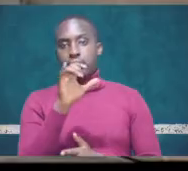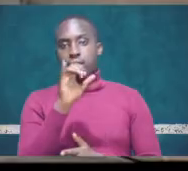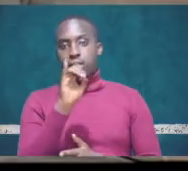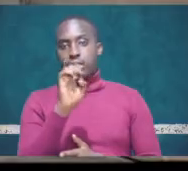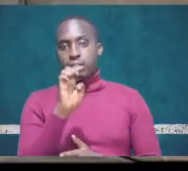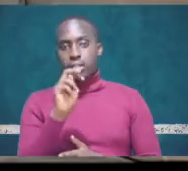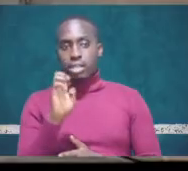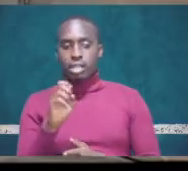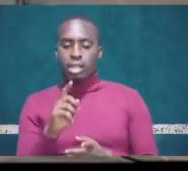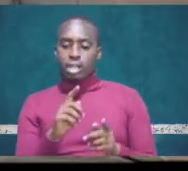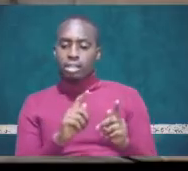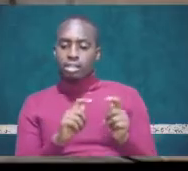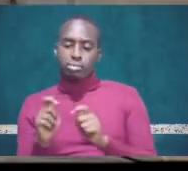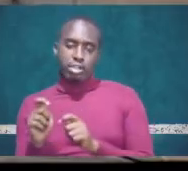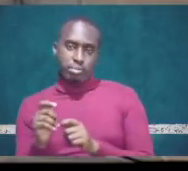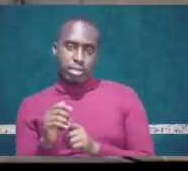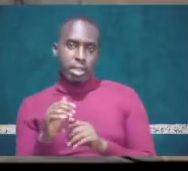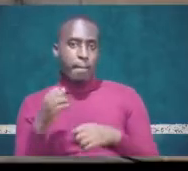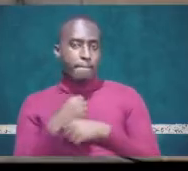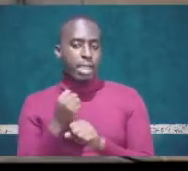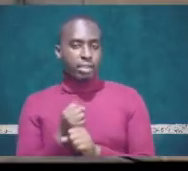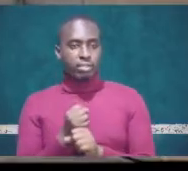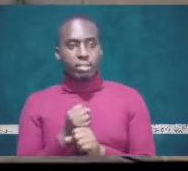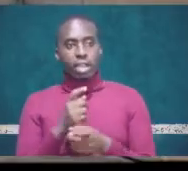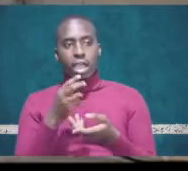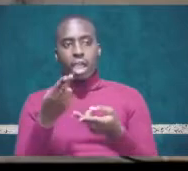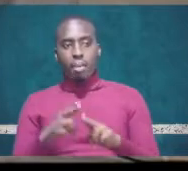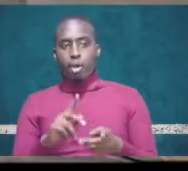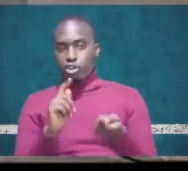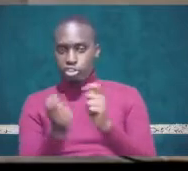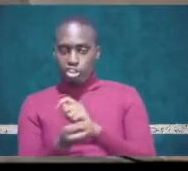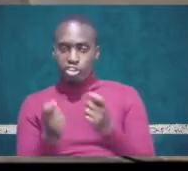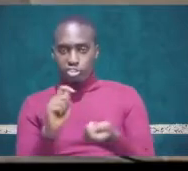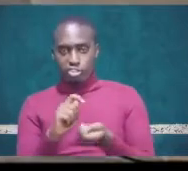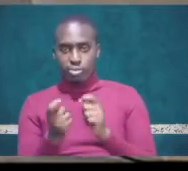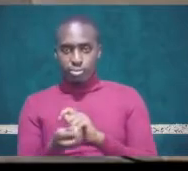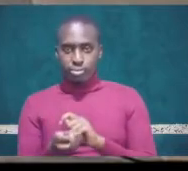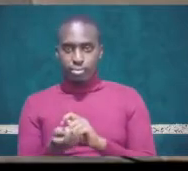the displacement, makes the change of the